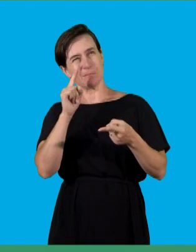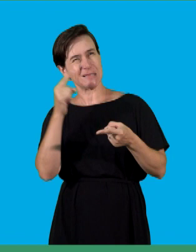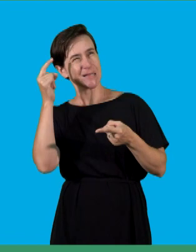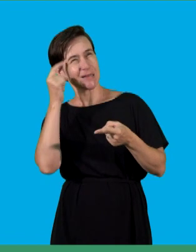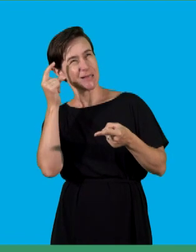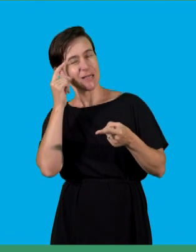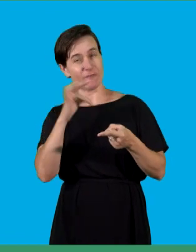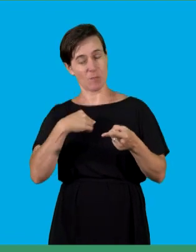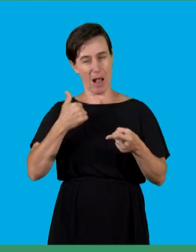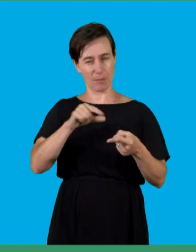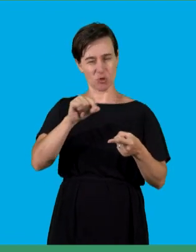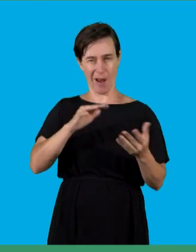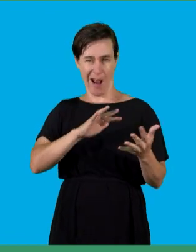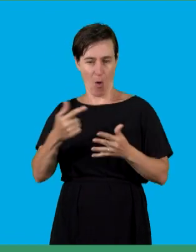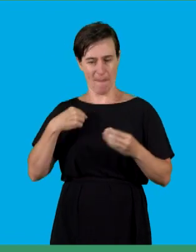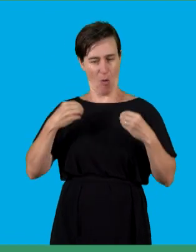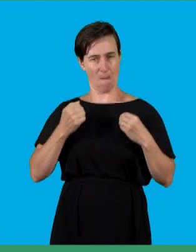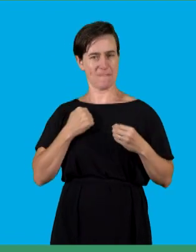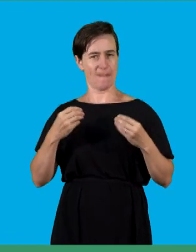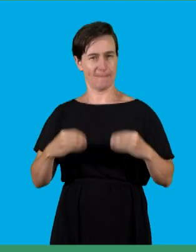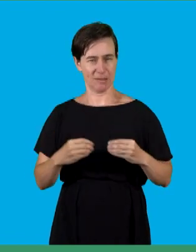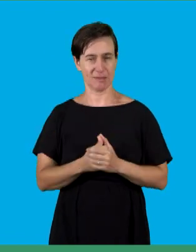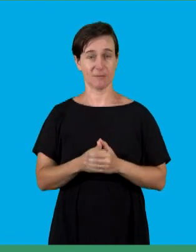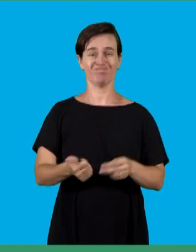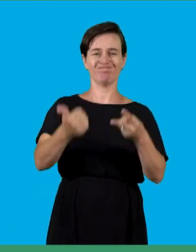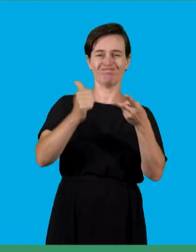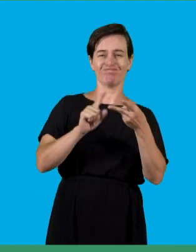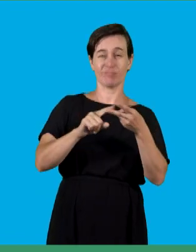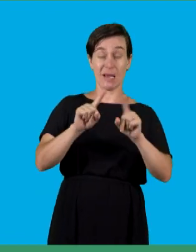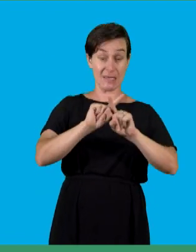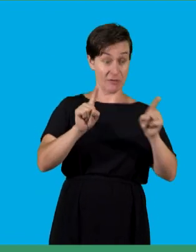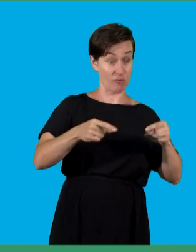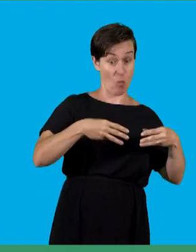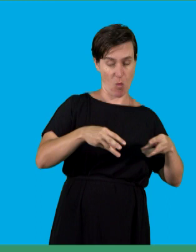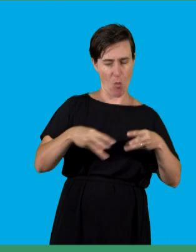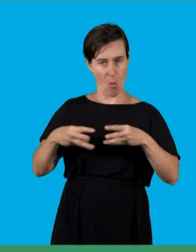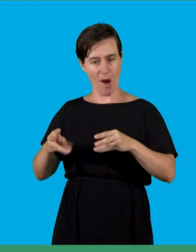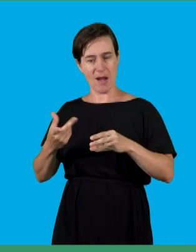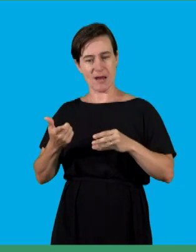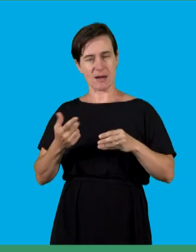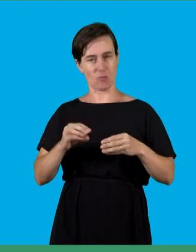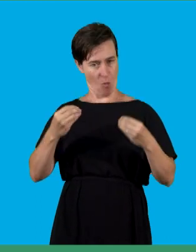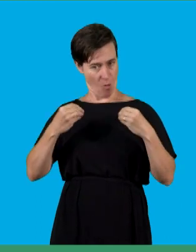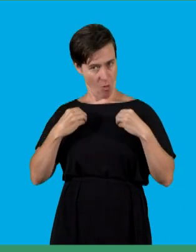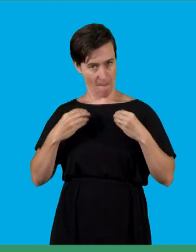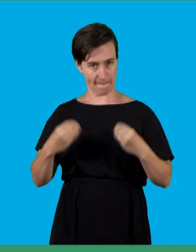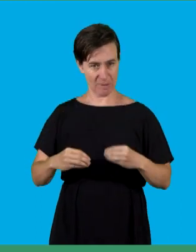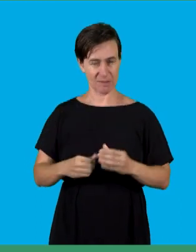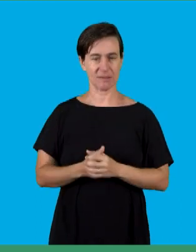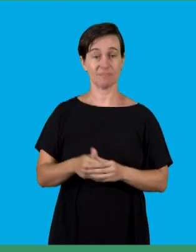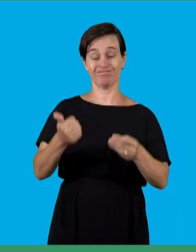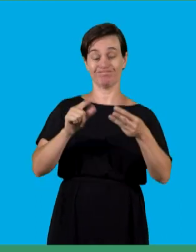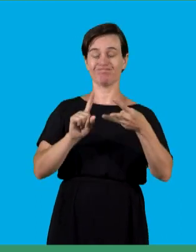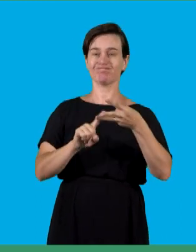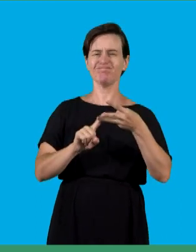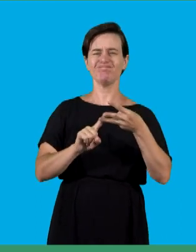when choosing a form of ownership, followed by different forms of ownership, followed by the characteristics